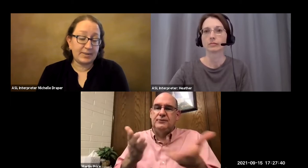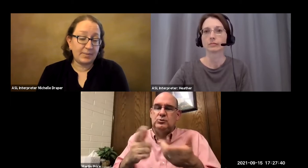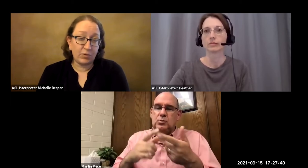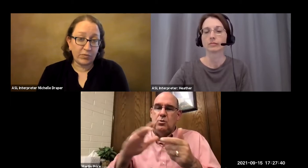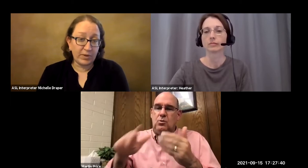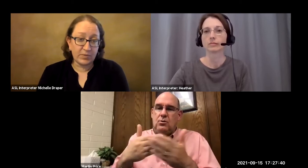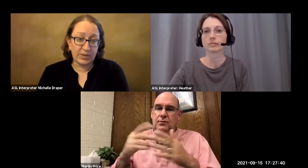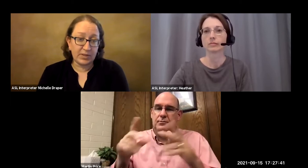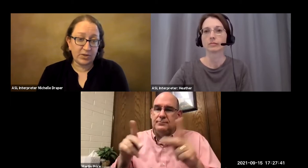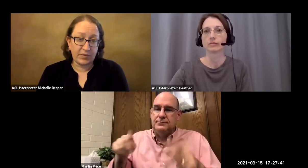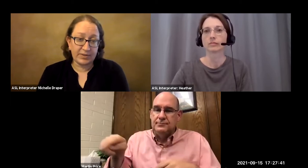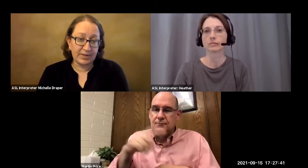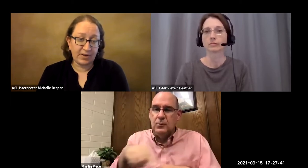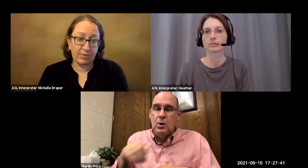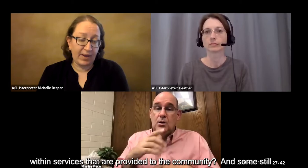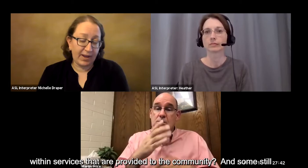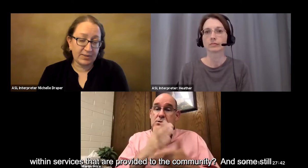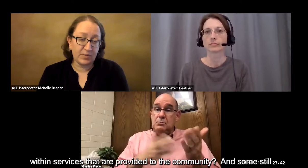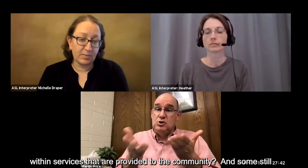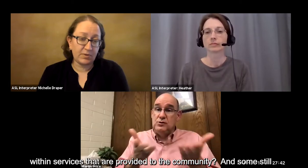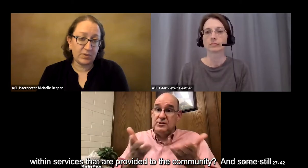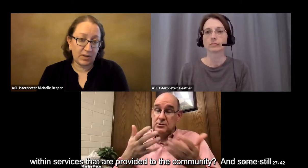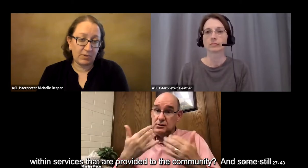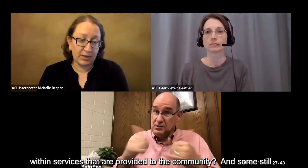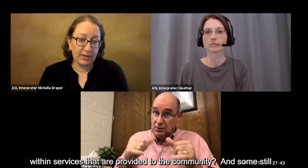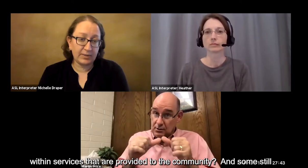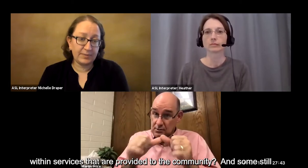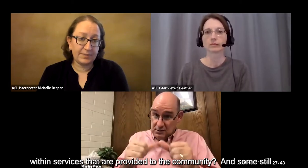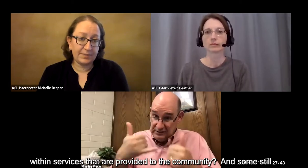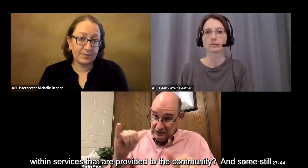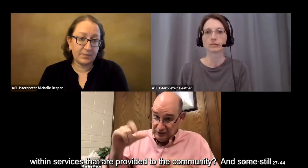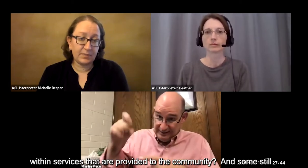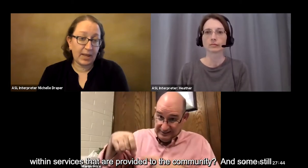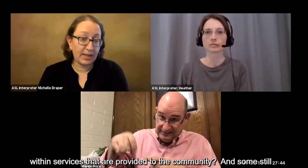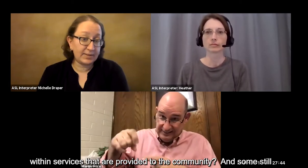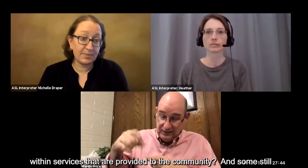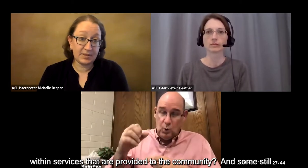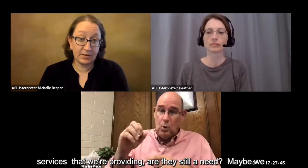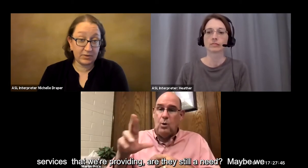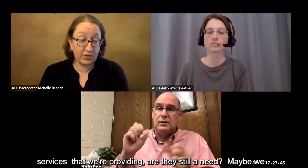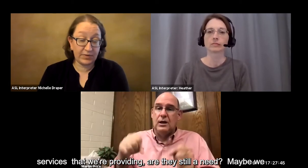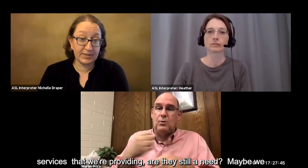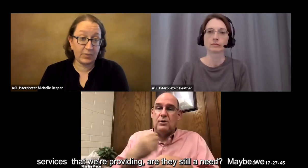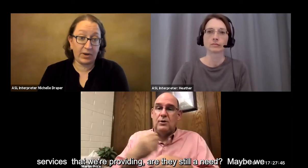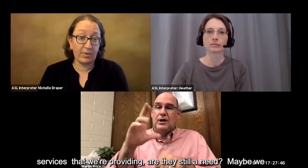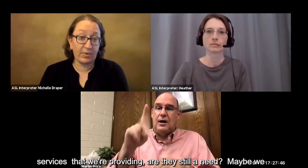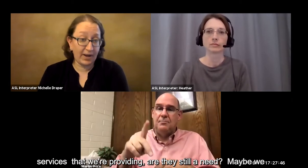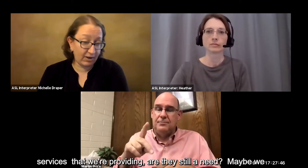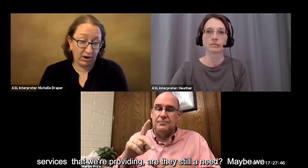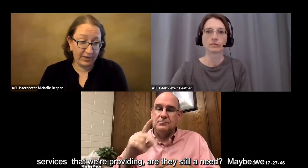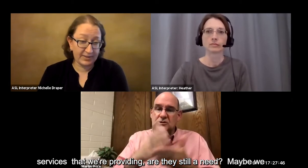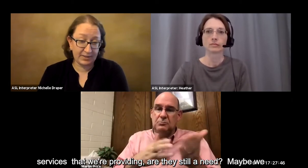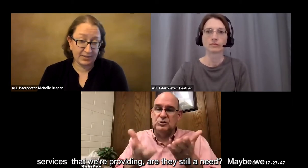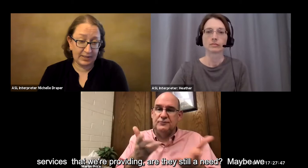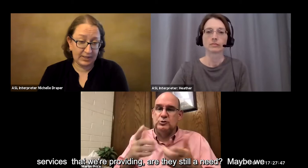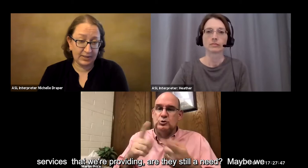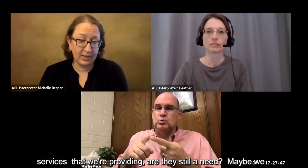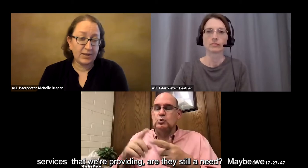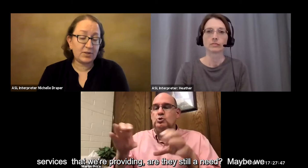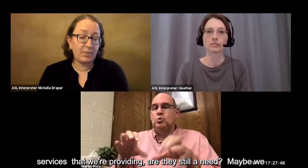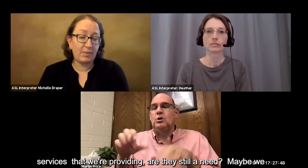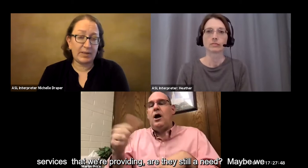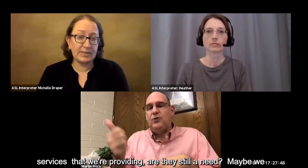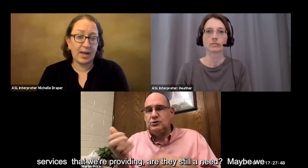Is there need some improvements within the services that are provided to the community? And some services that we are providing, are they still a